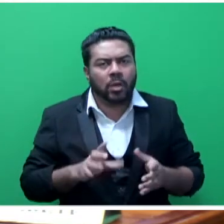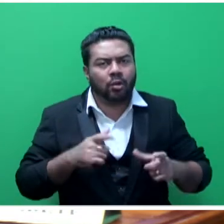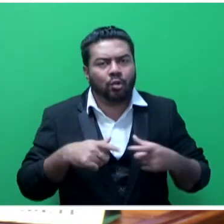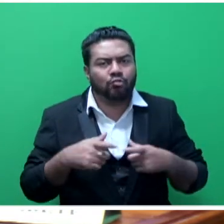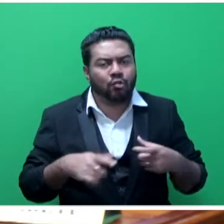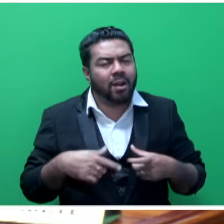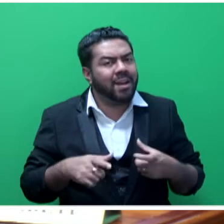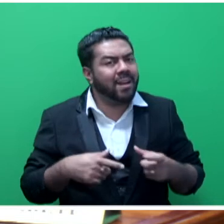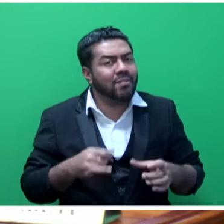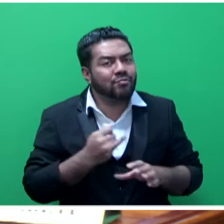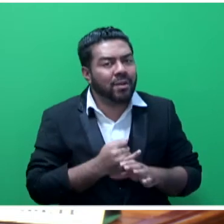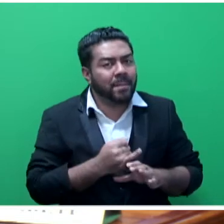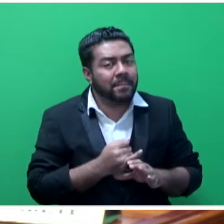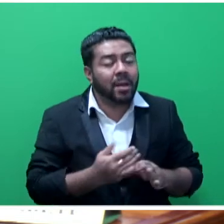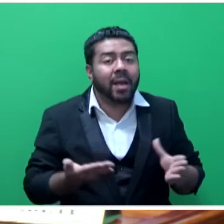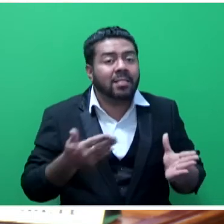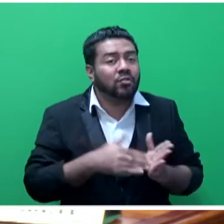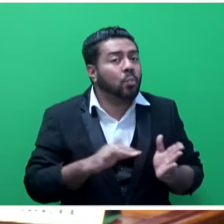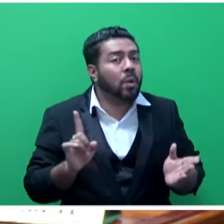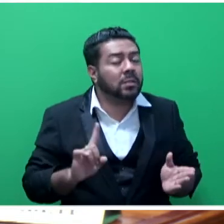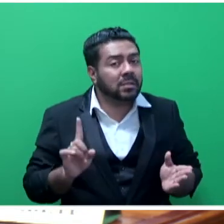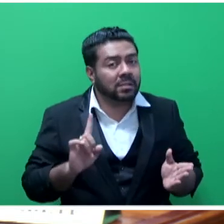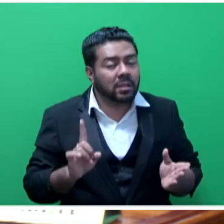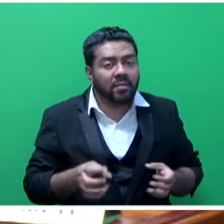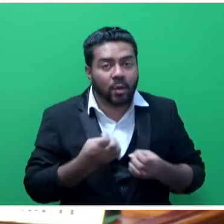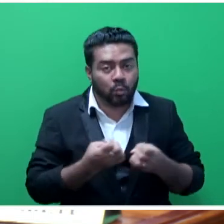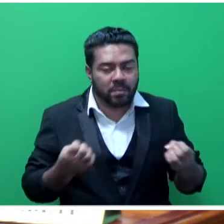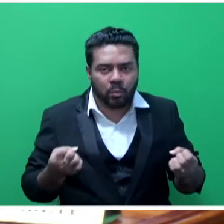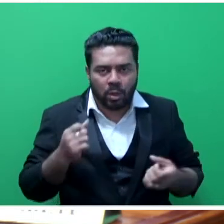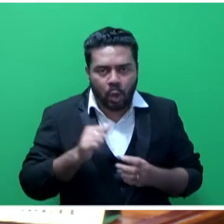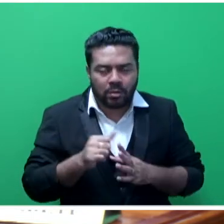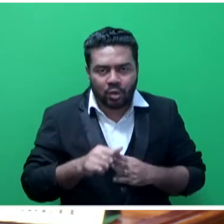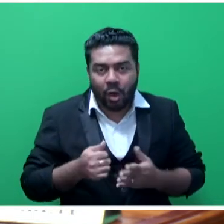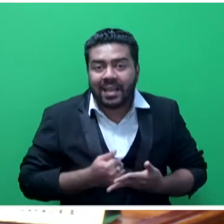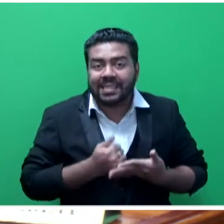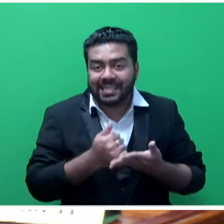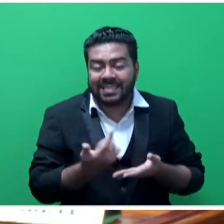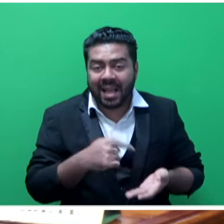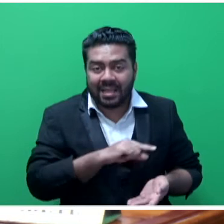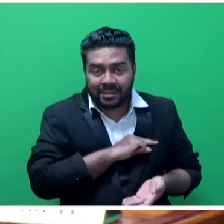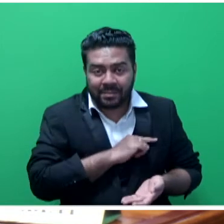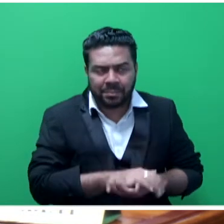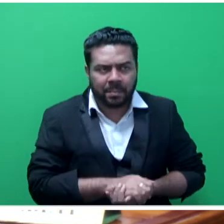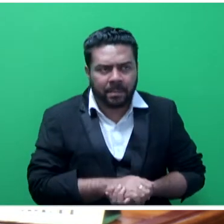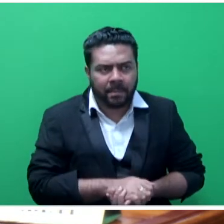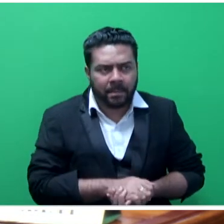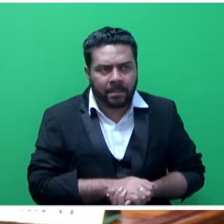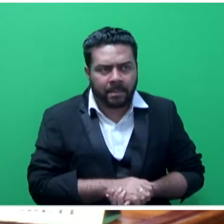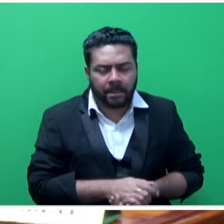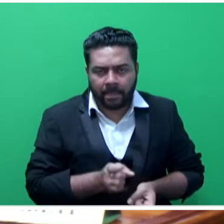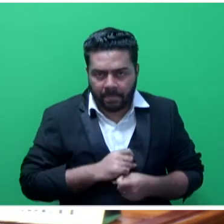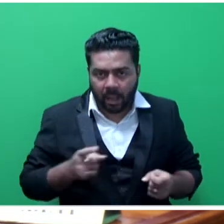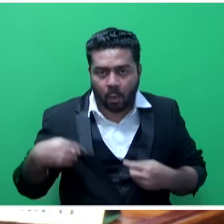sir, the equipment will also assist us in terms of our